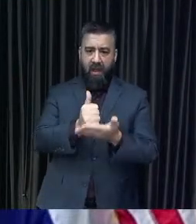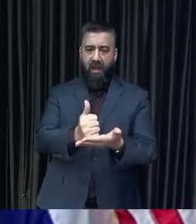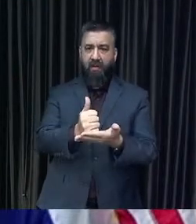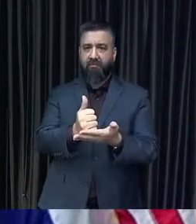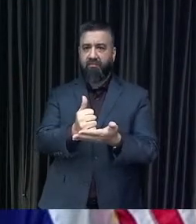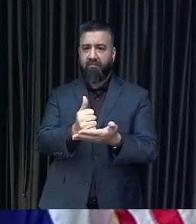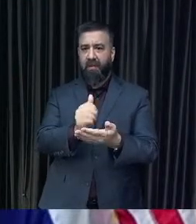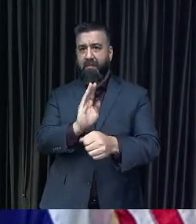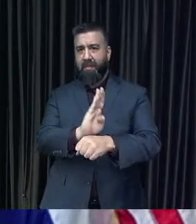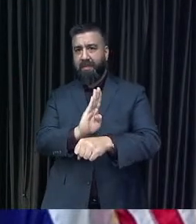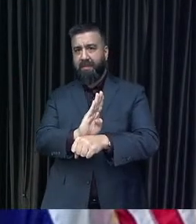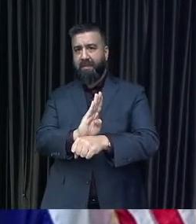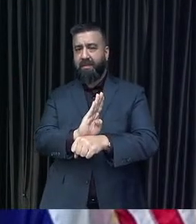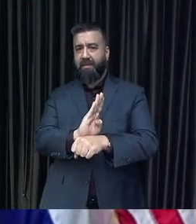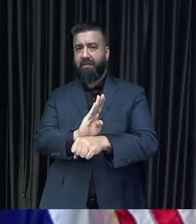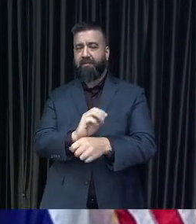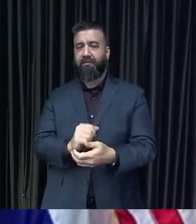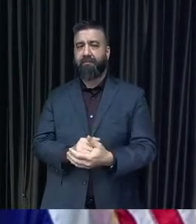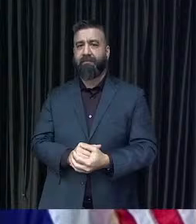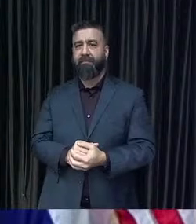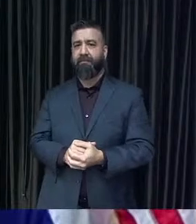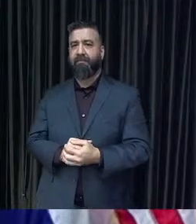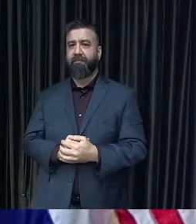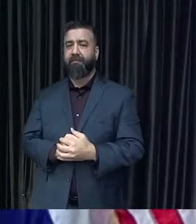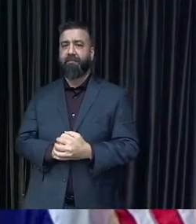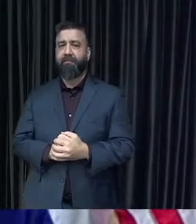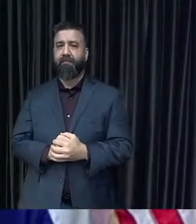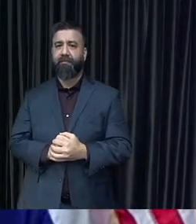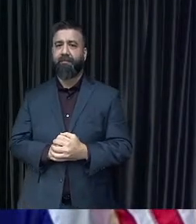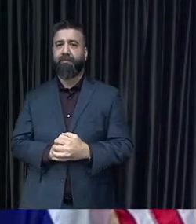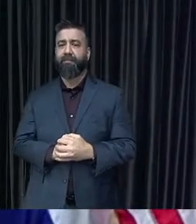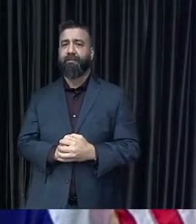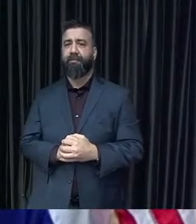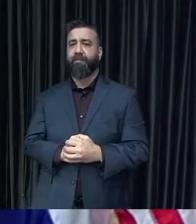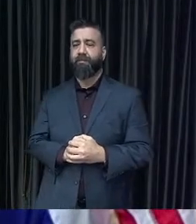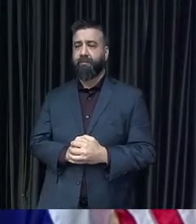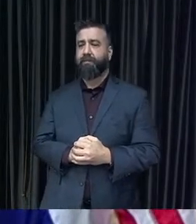help our affected businesses as well. All right, this one comes